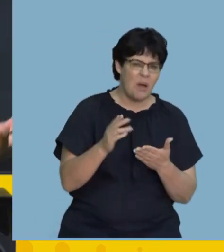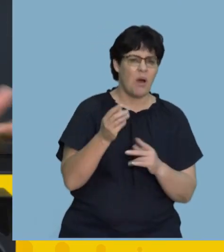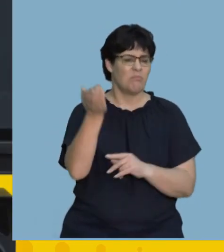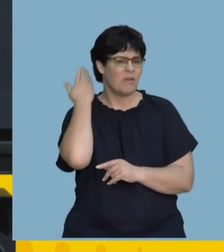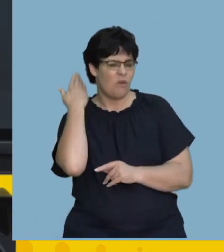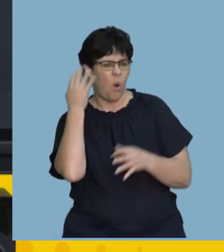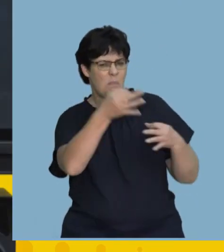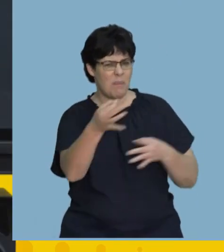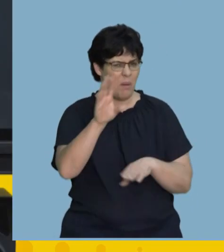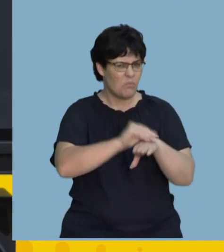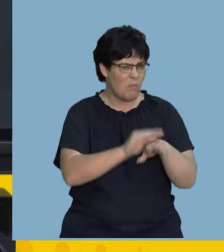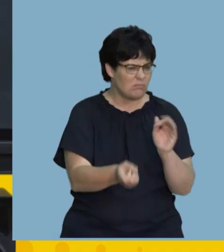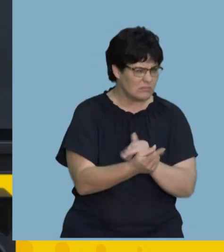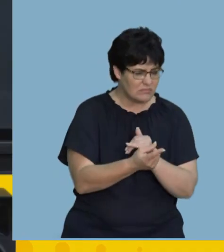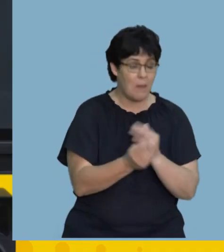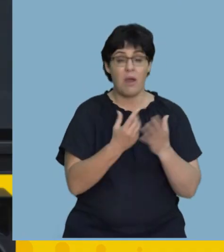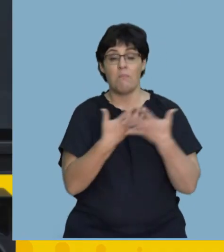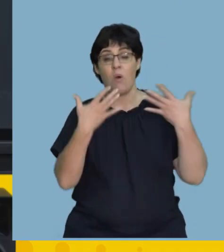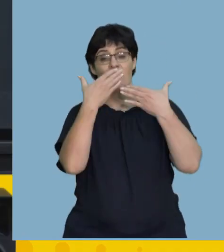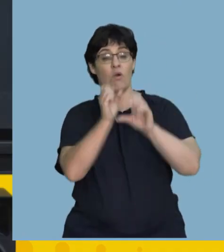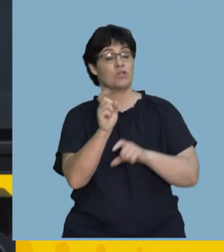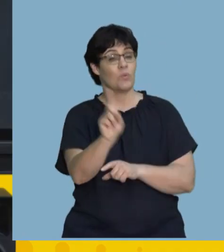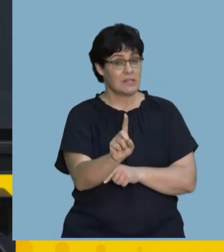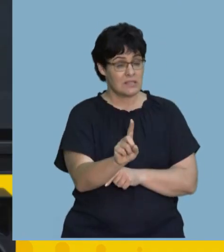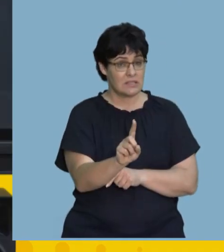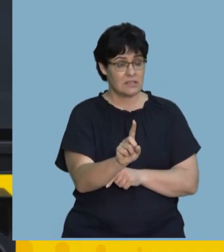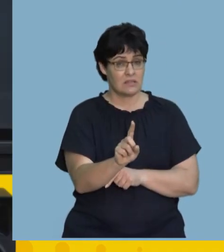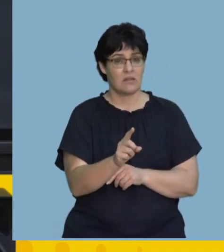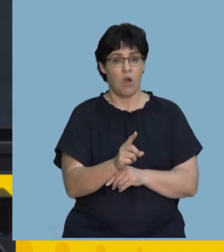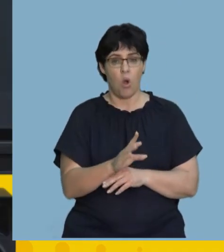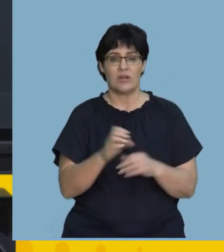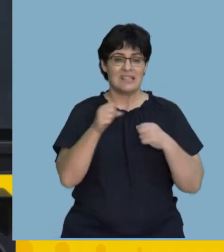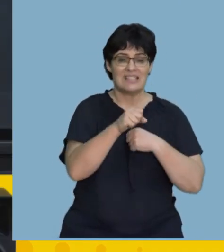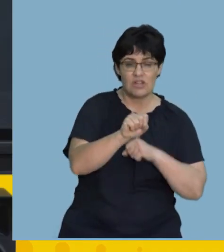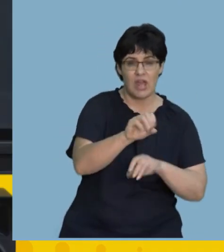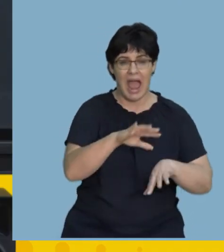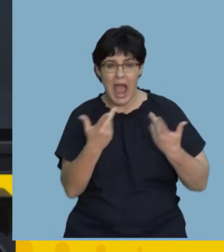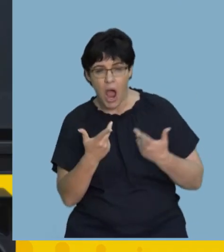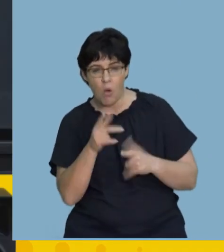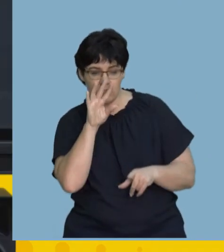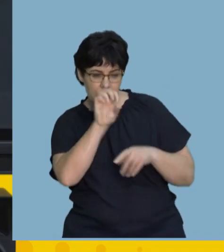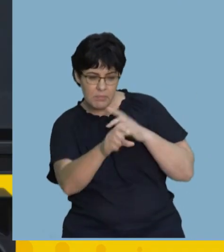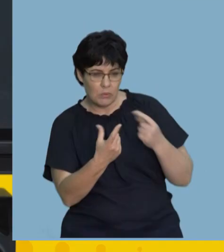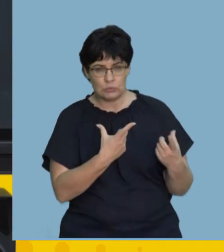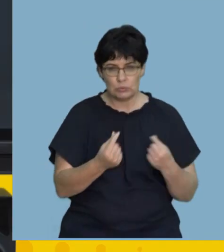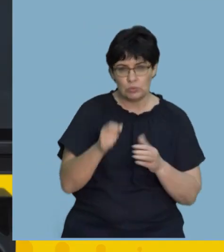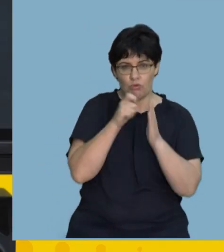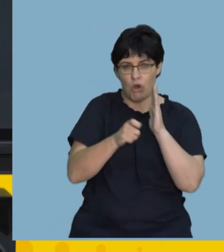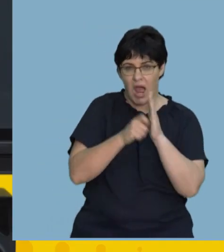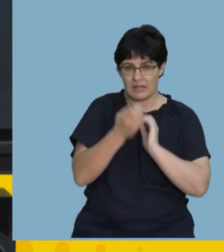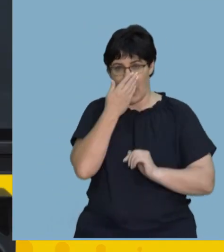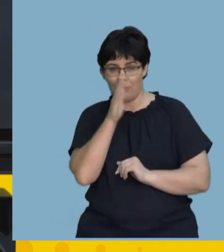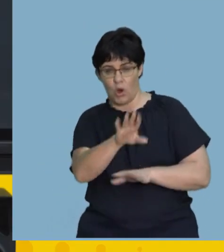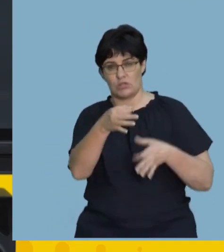previous papers, but our main focus essentially would be on the strategies, the techniques in terms of how we